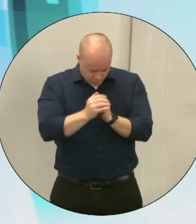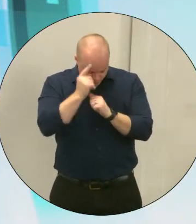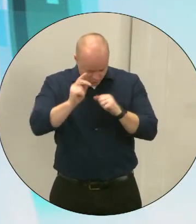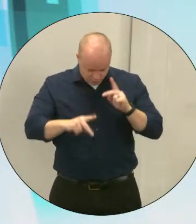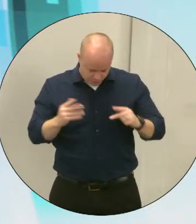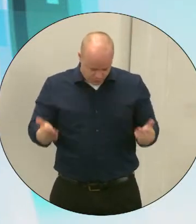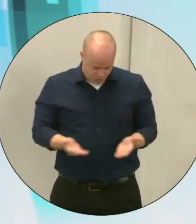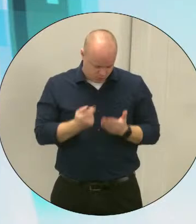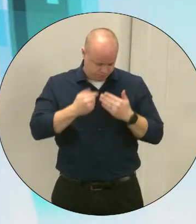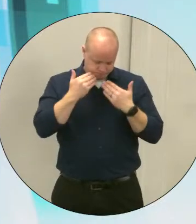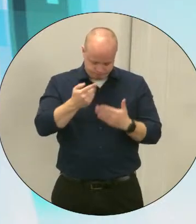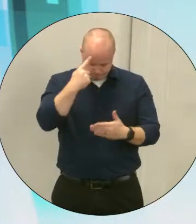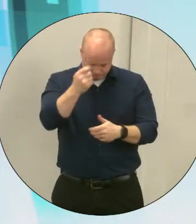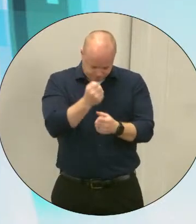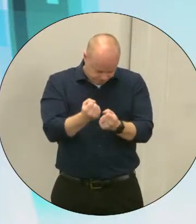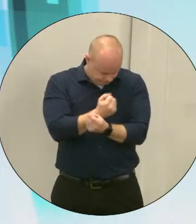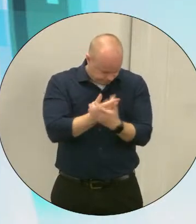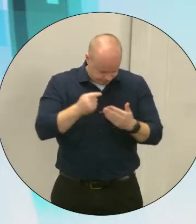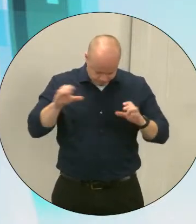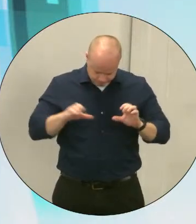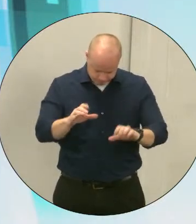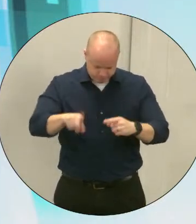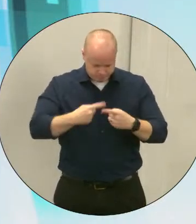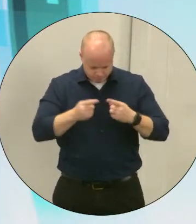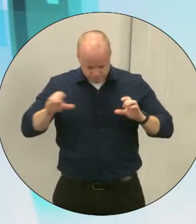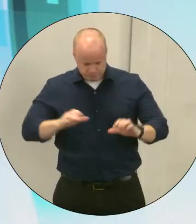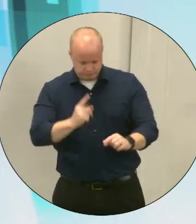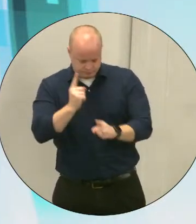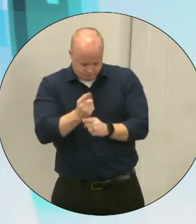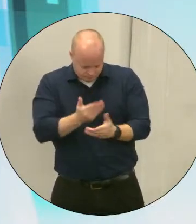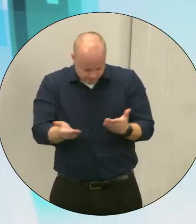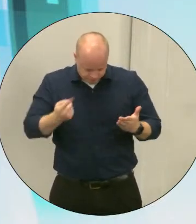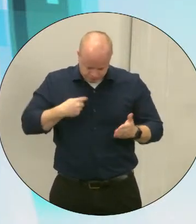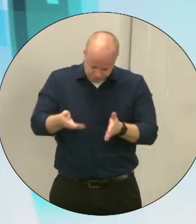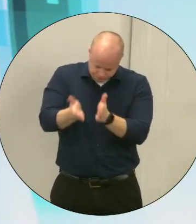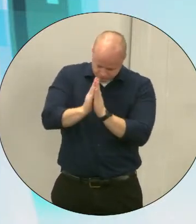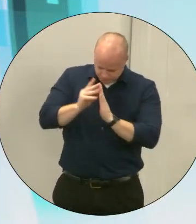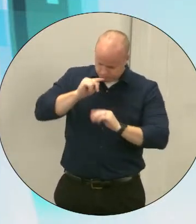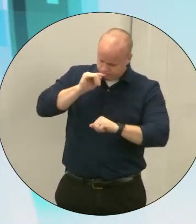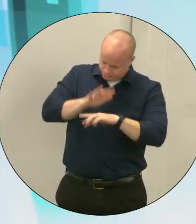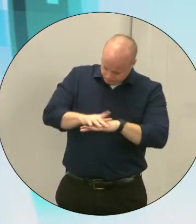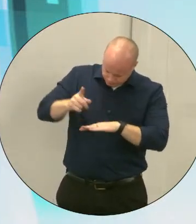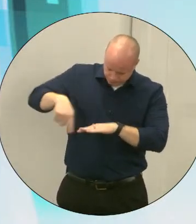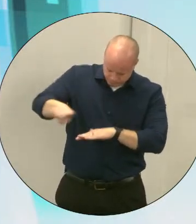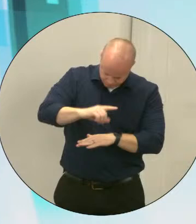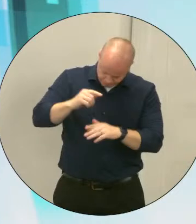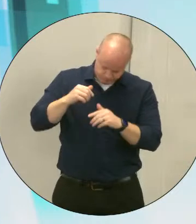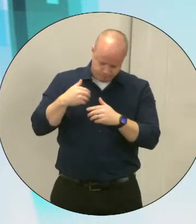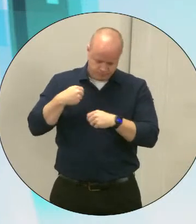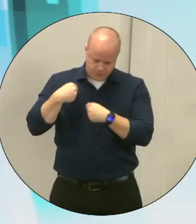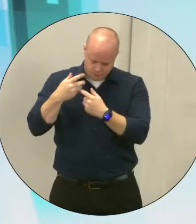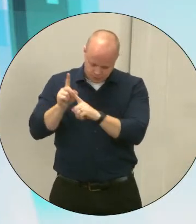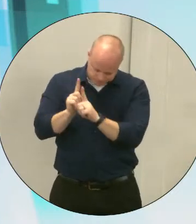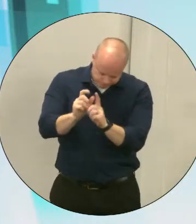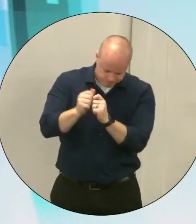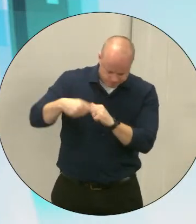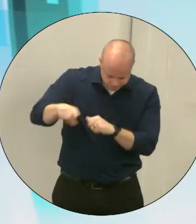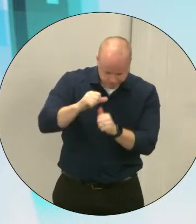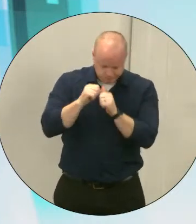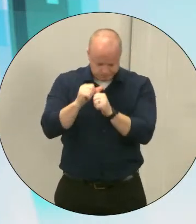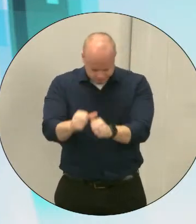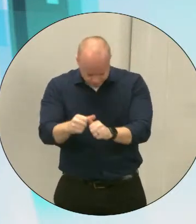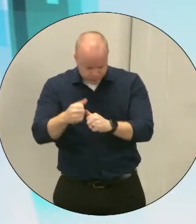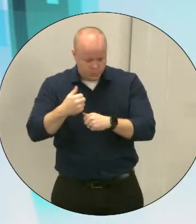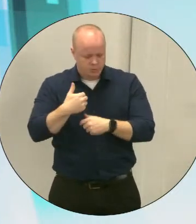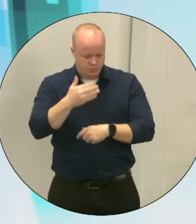for everything they do when they do the right thing. I ask you to bless them and to be with them continuously and to give them discernment in